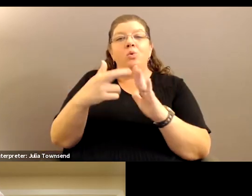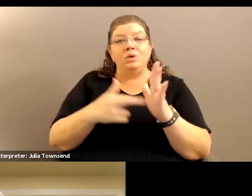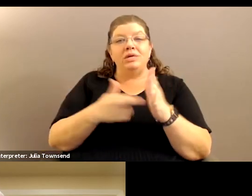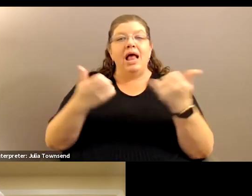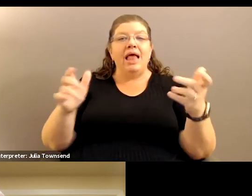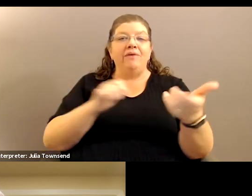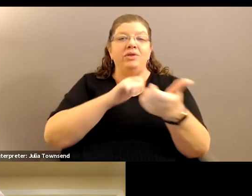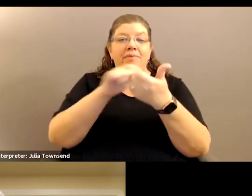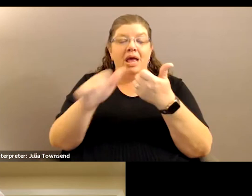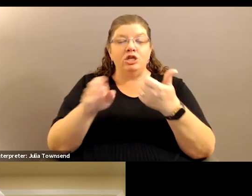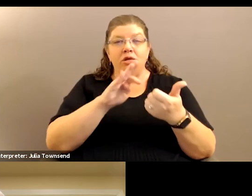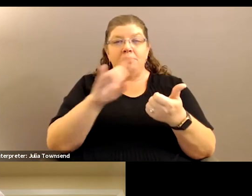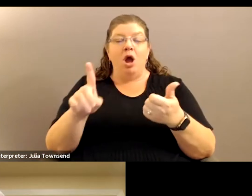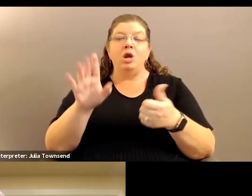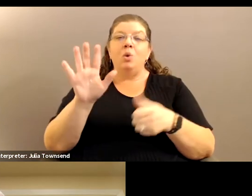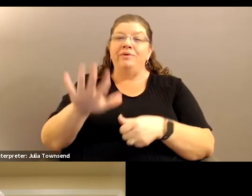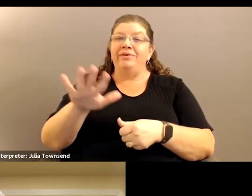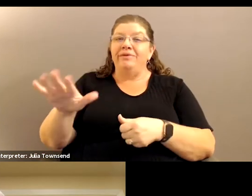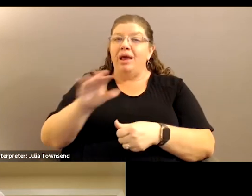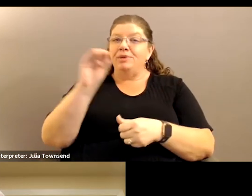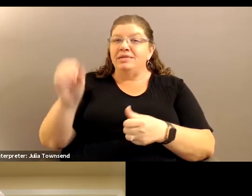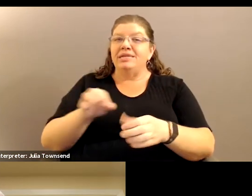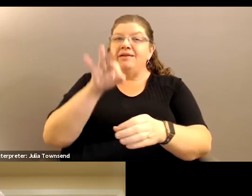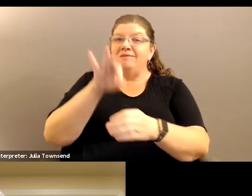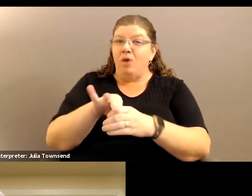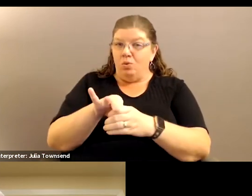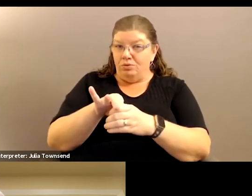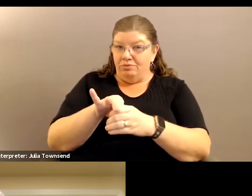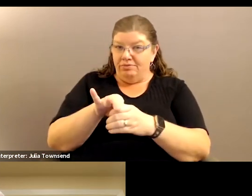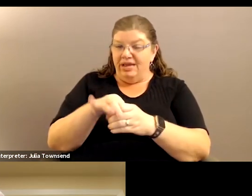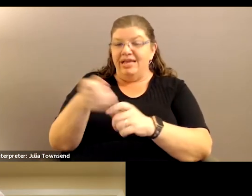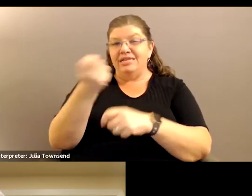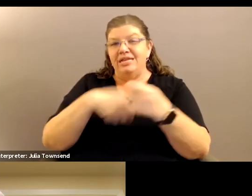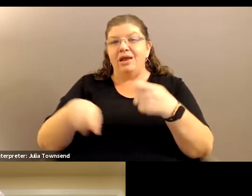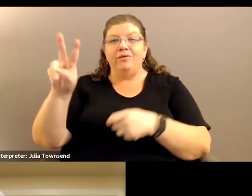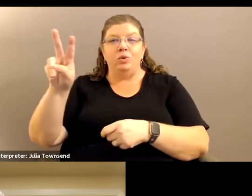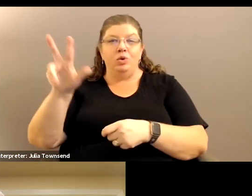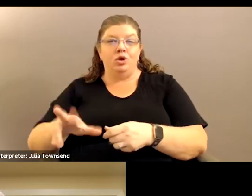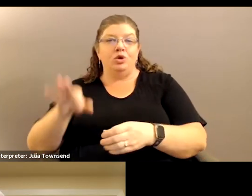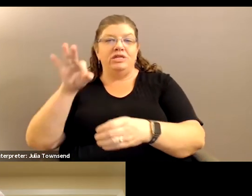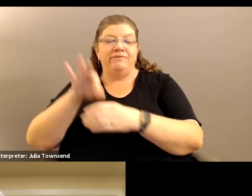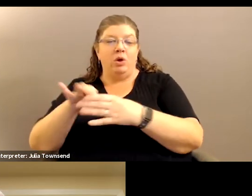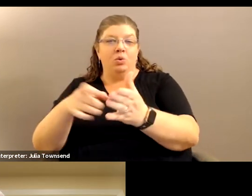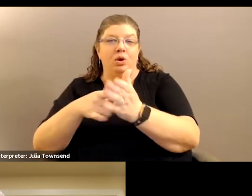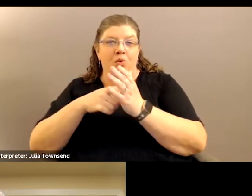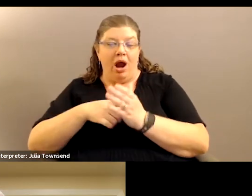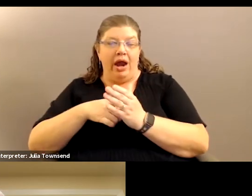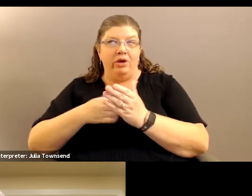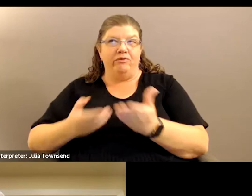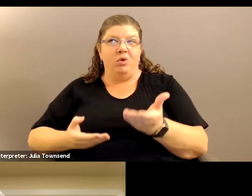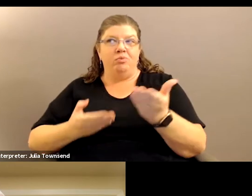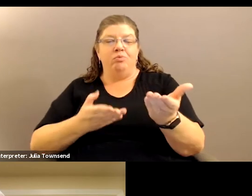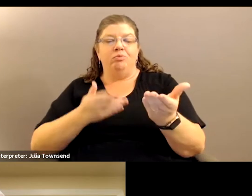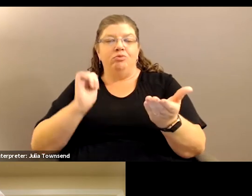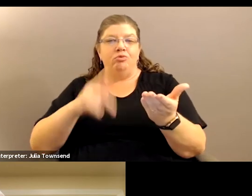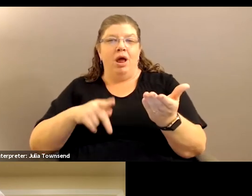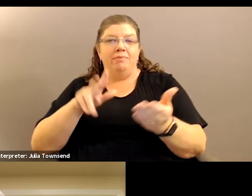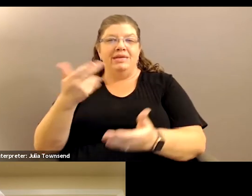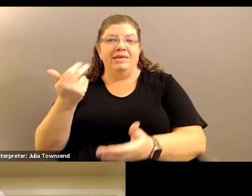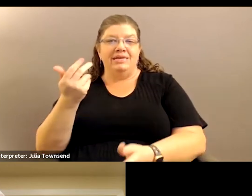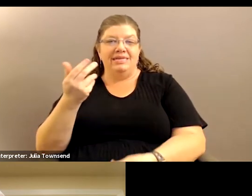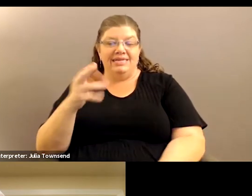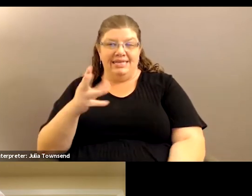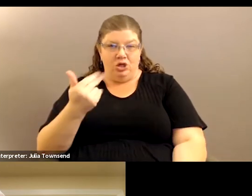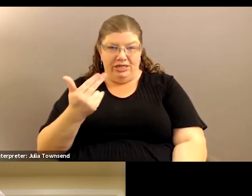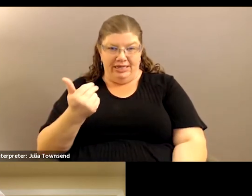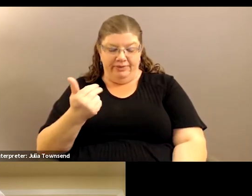bond measure with a 55 vote as opposed to a two-thirds vote required under proposition 13. the